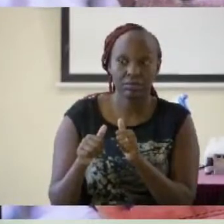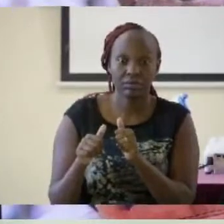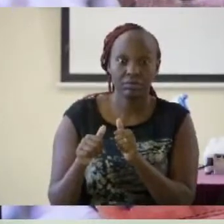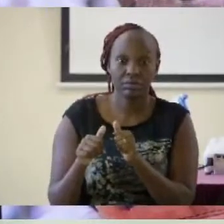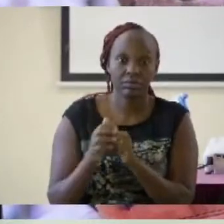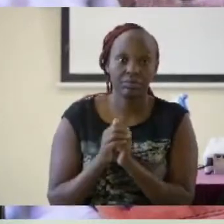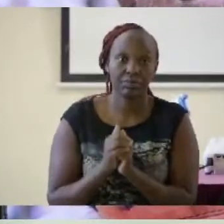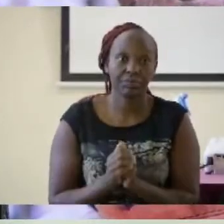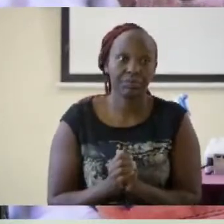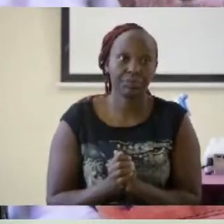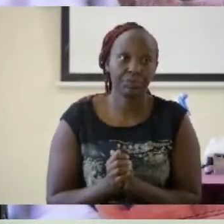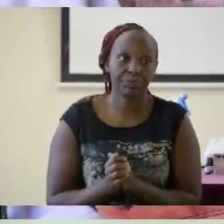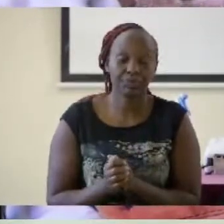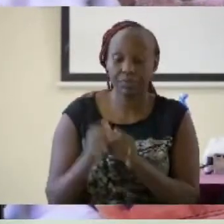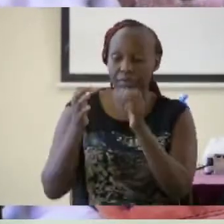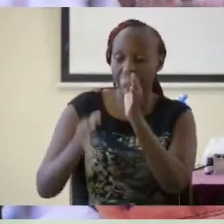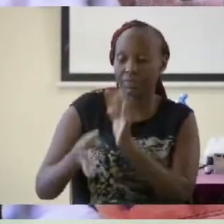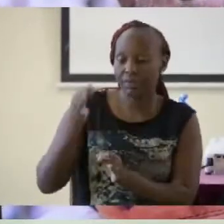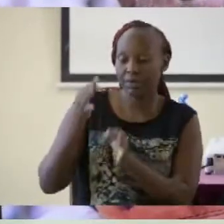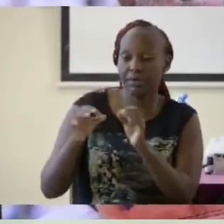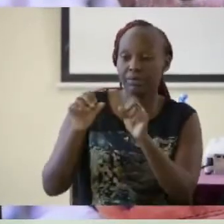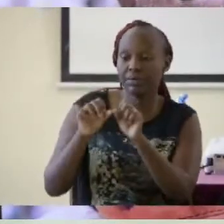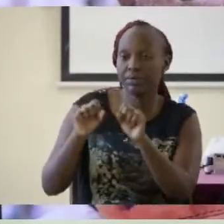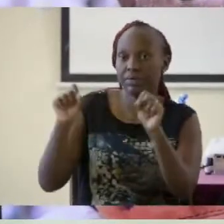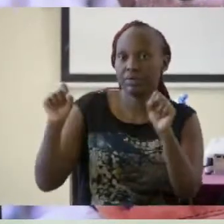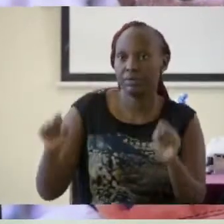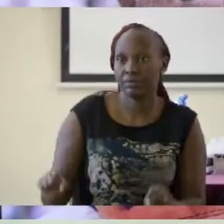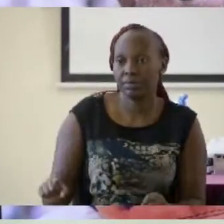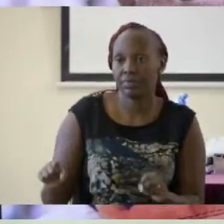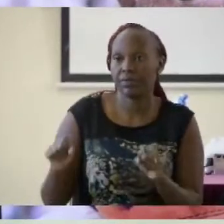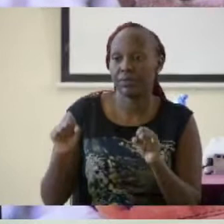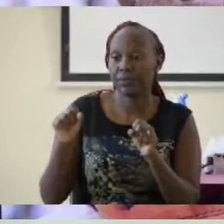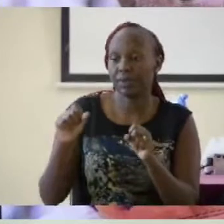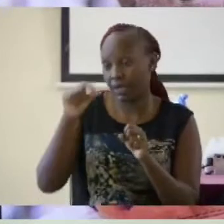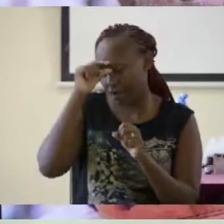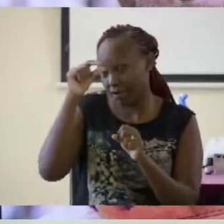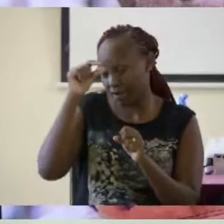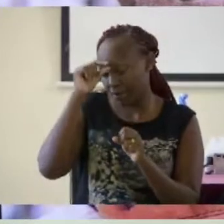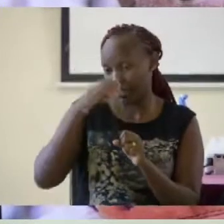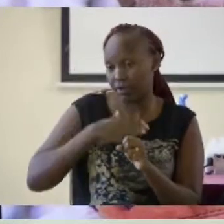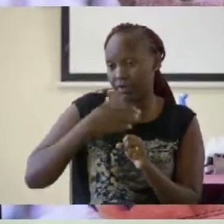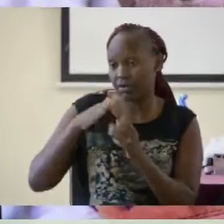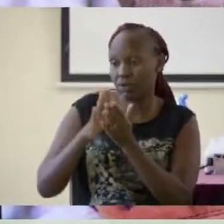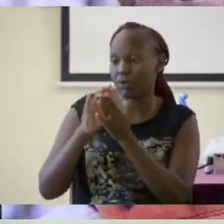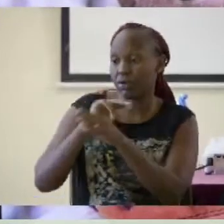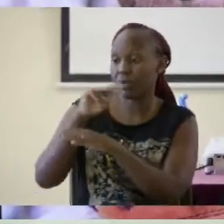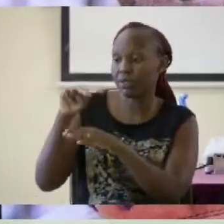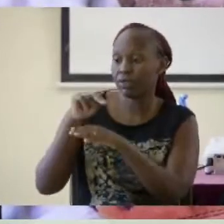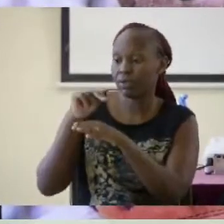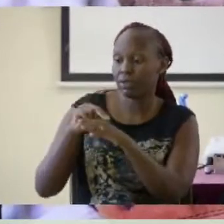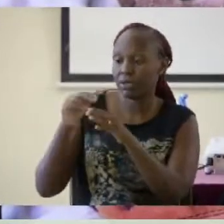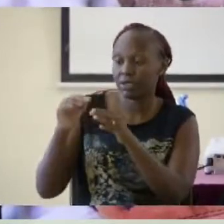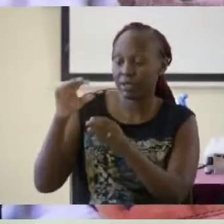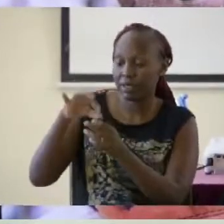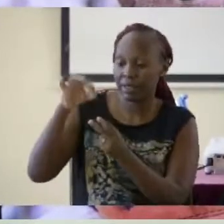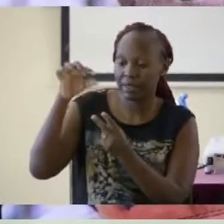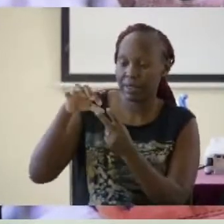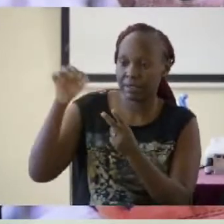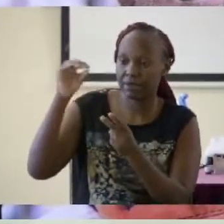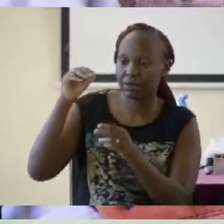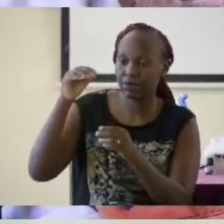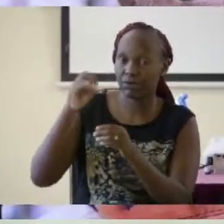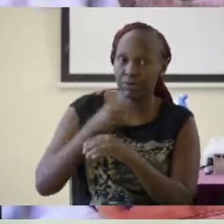the justice mechanism that our government or our nation has elected to invest